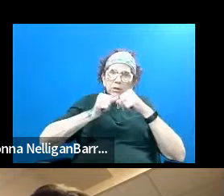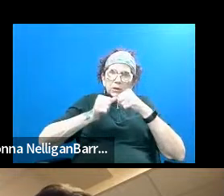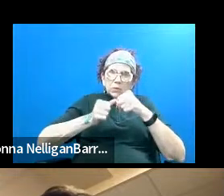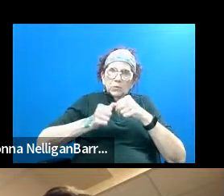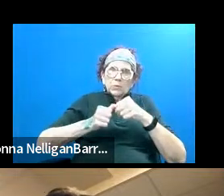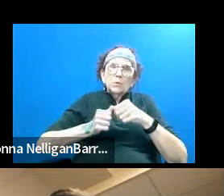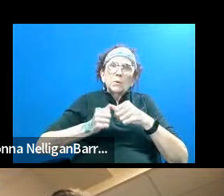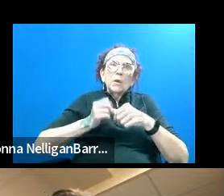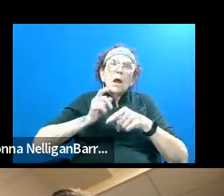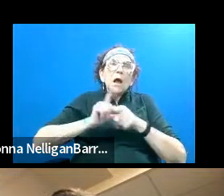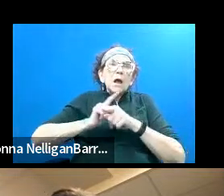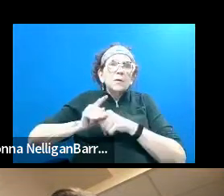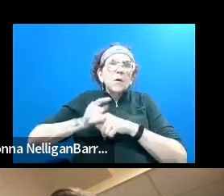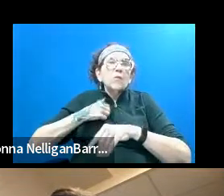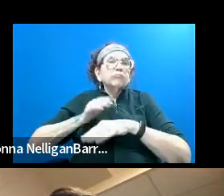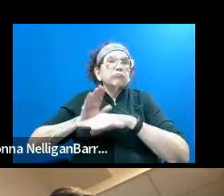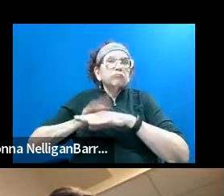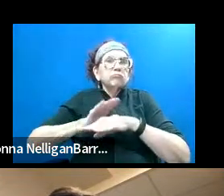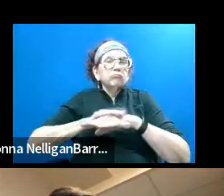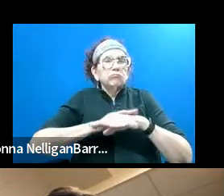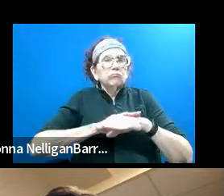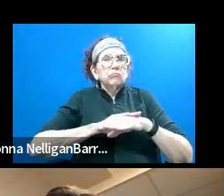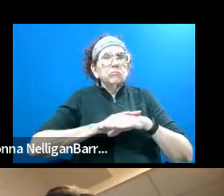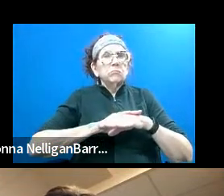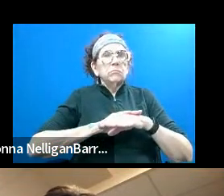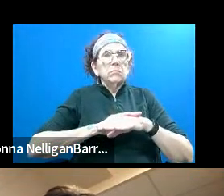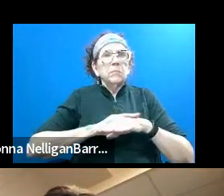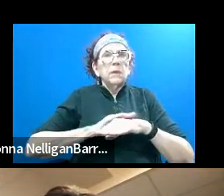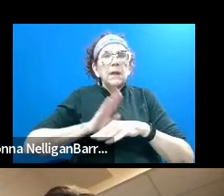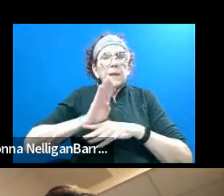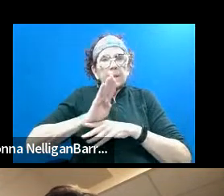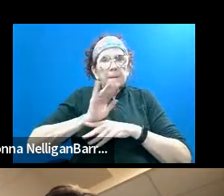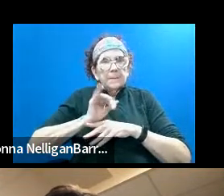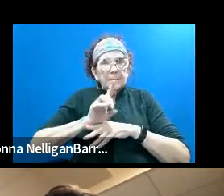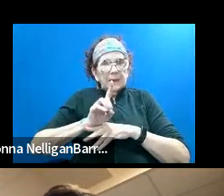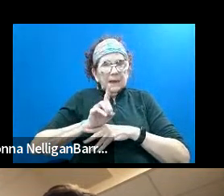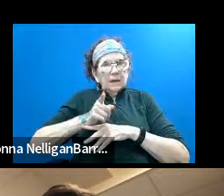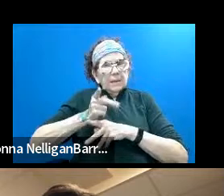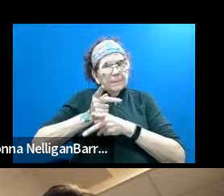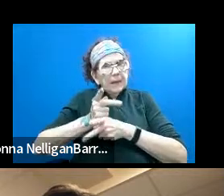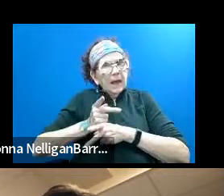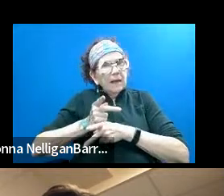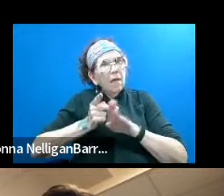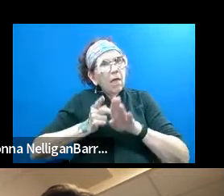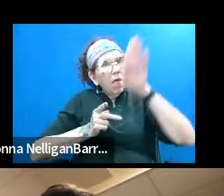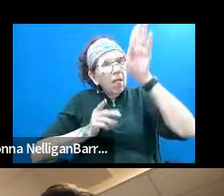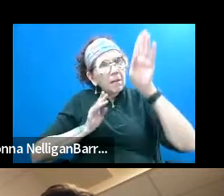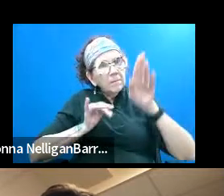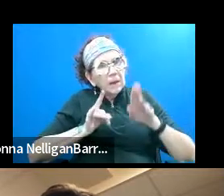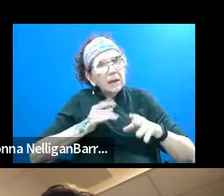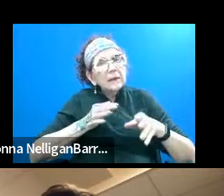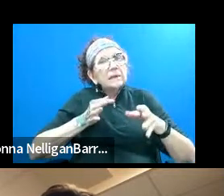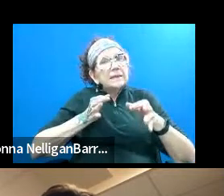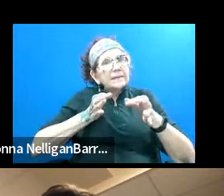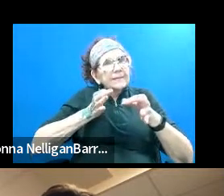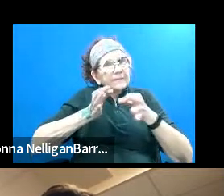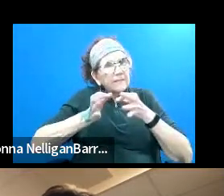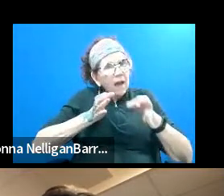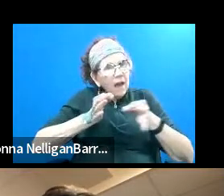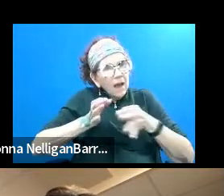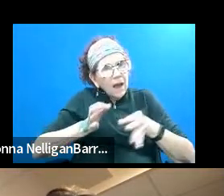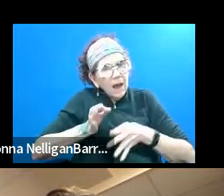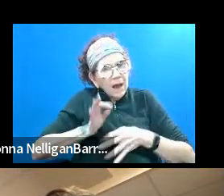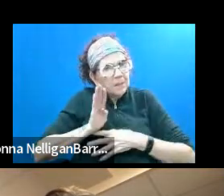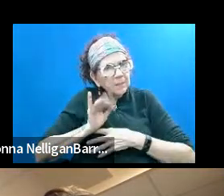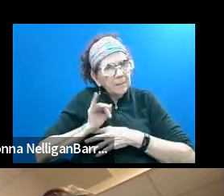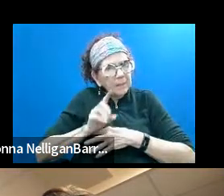bid, that there be great care in defining, because Heidi, you referred to the bid being, I forget what area, and